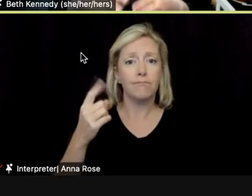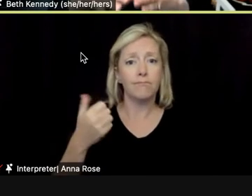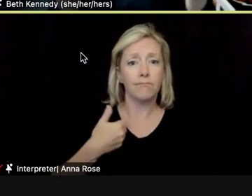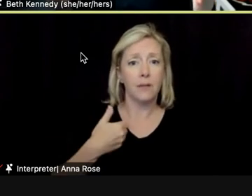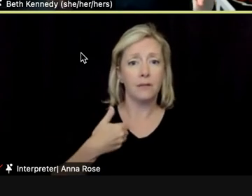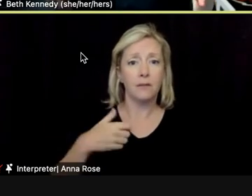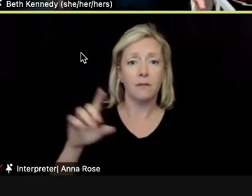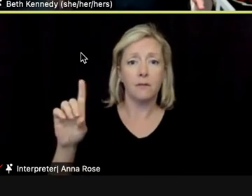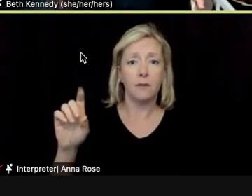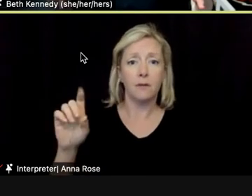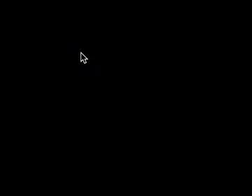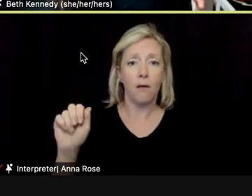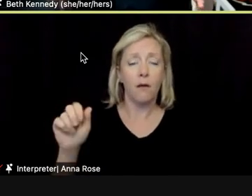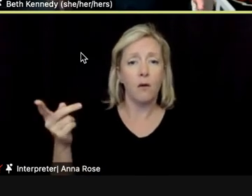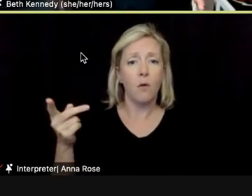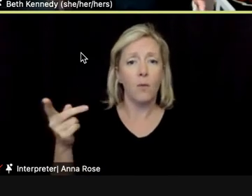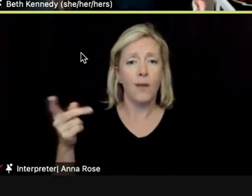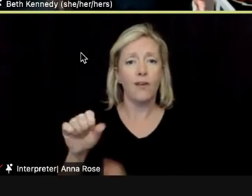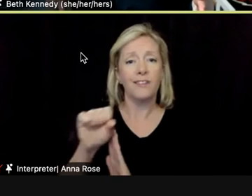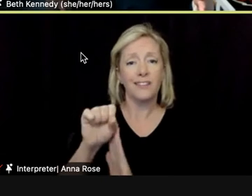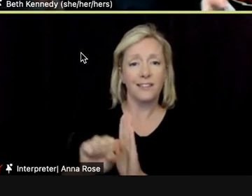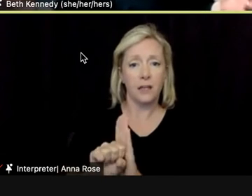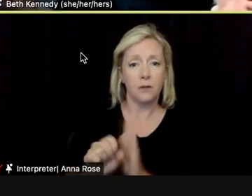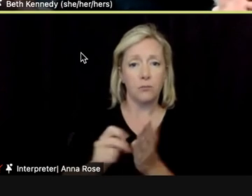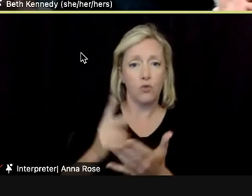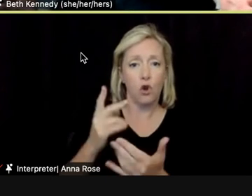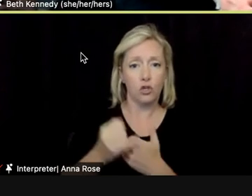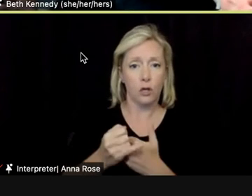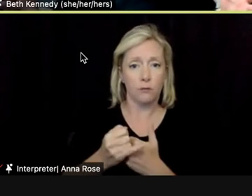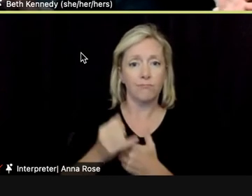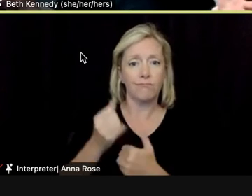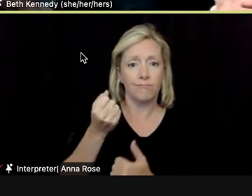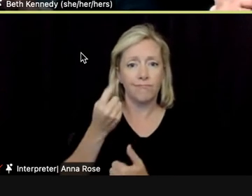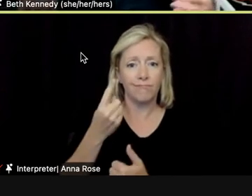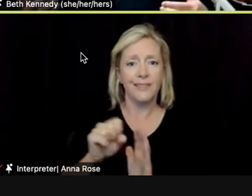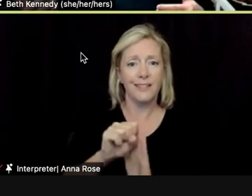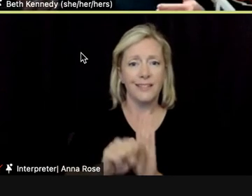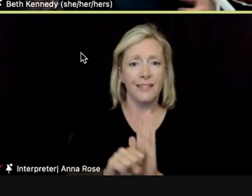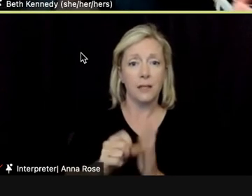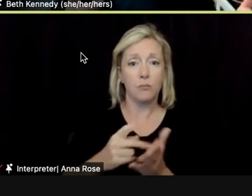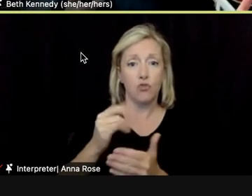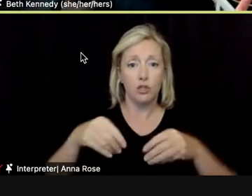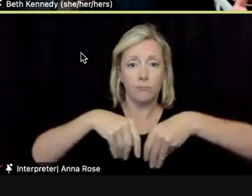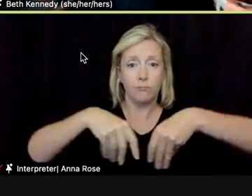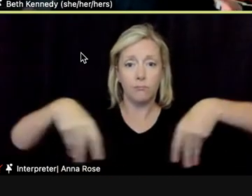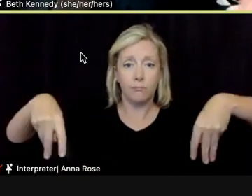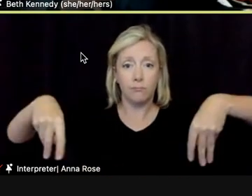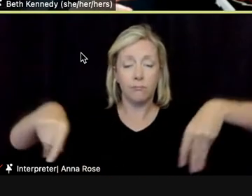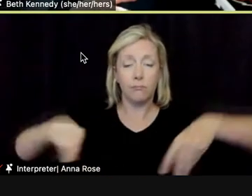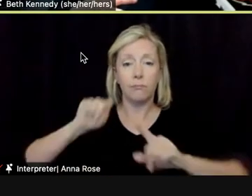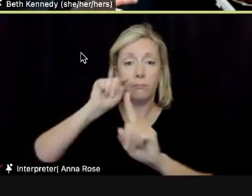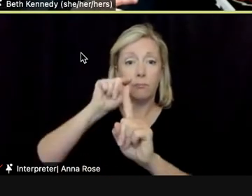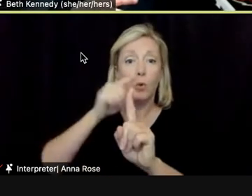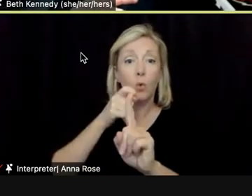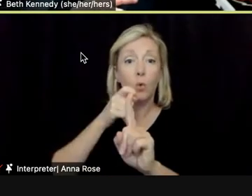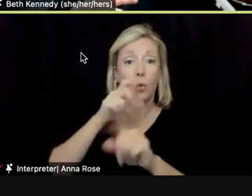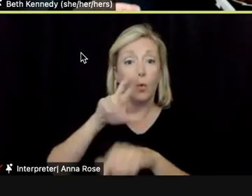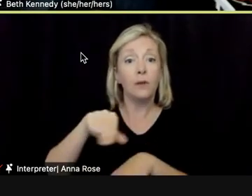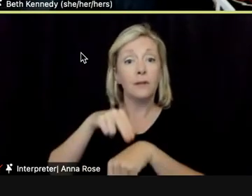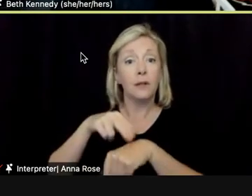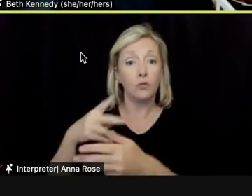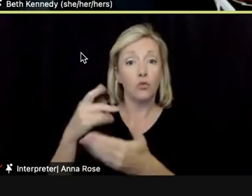Project over the State Deafblind Projects, is a national project. So when we need help, we go to the national